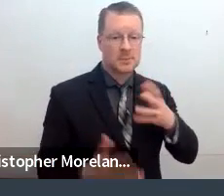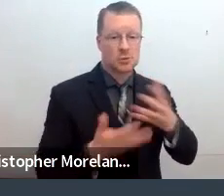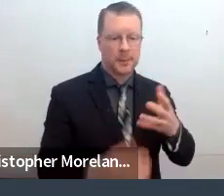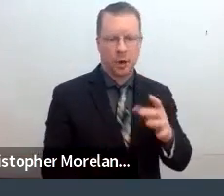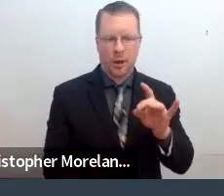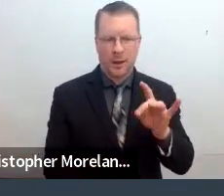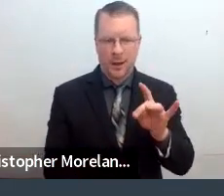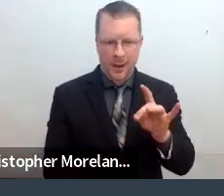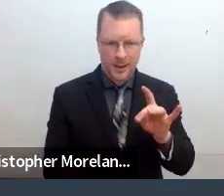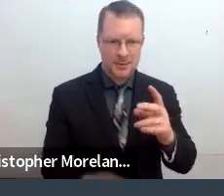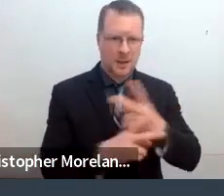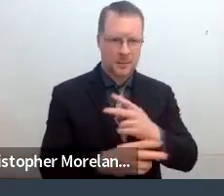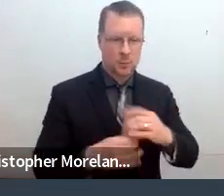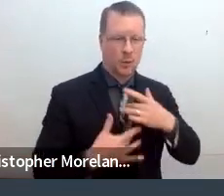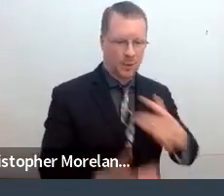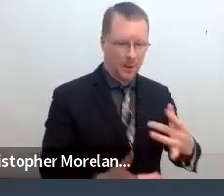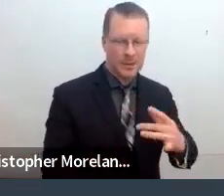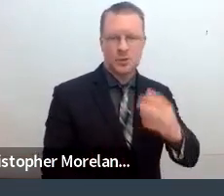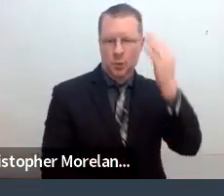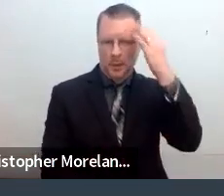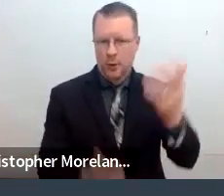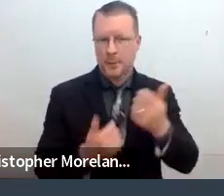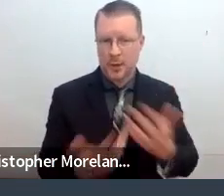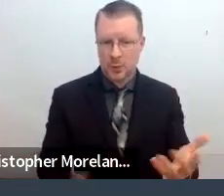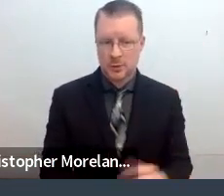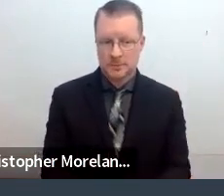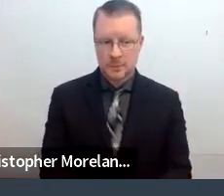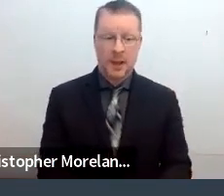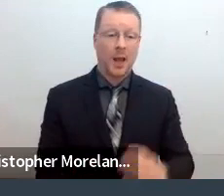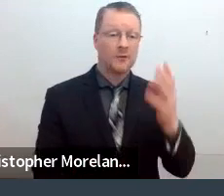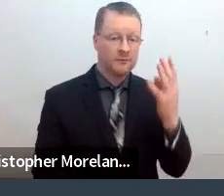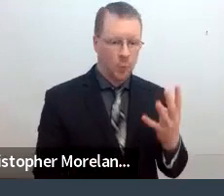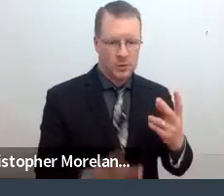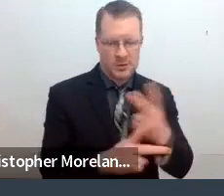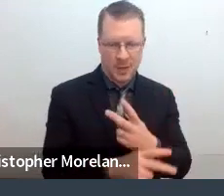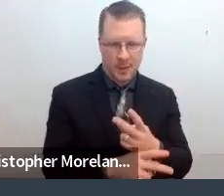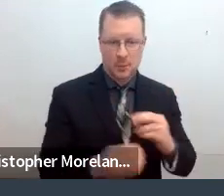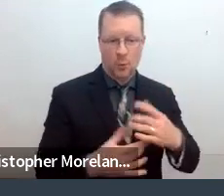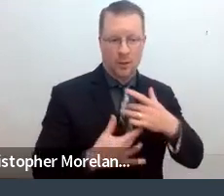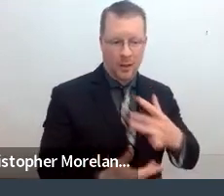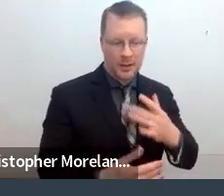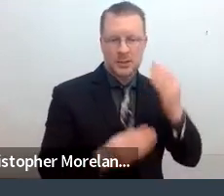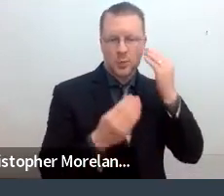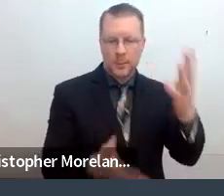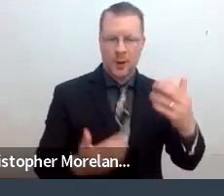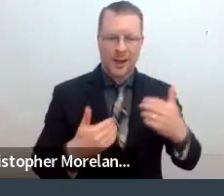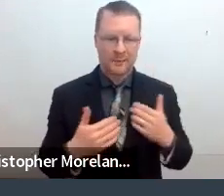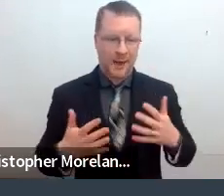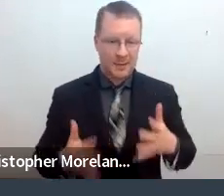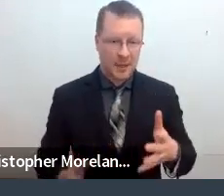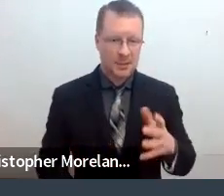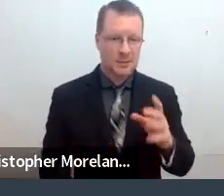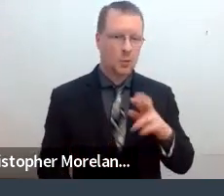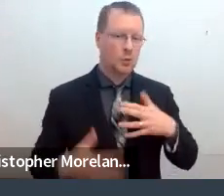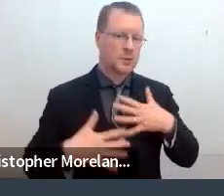These physicians who experience mistreatment are 8 times more likely to report burnout and 4 times more likely